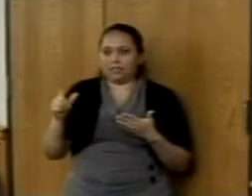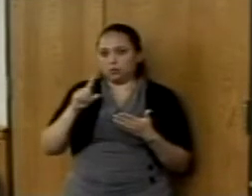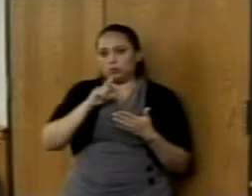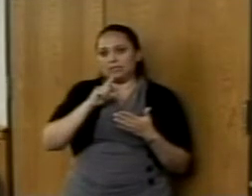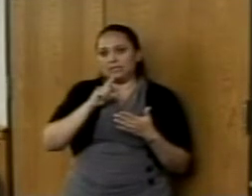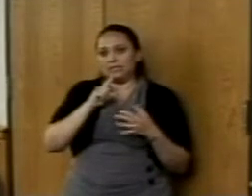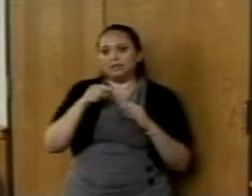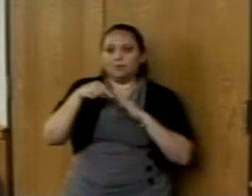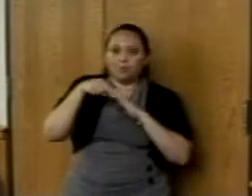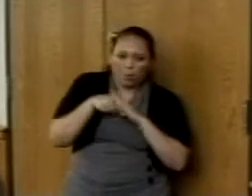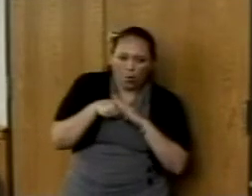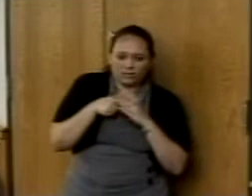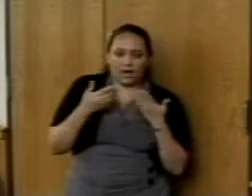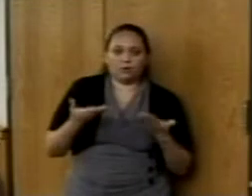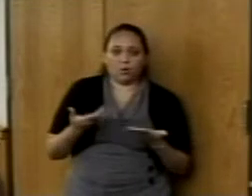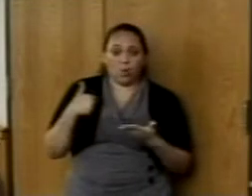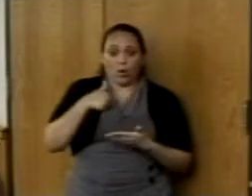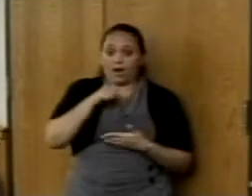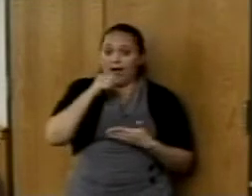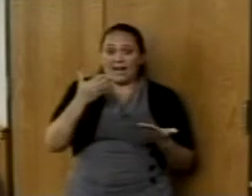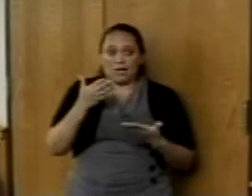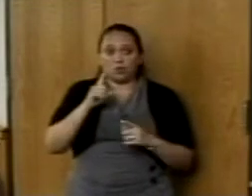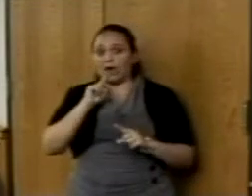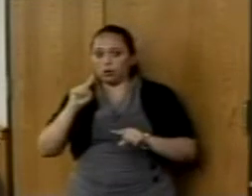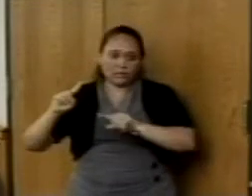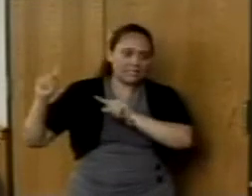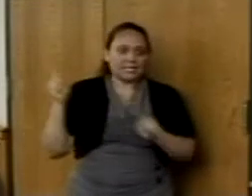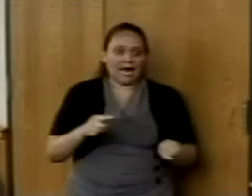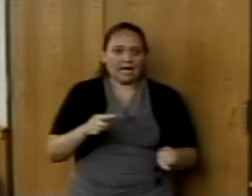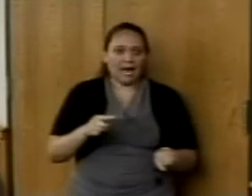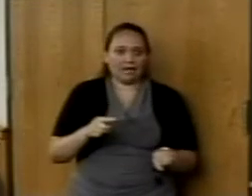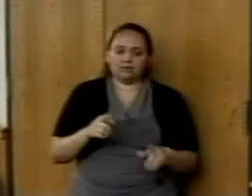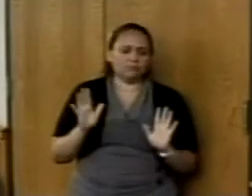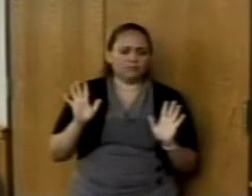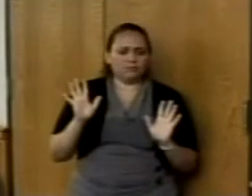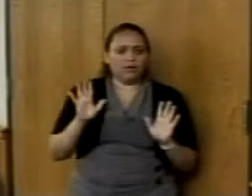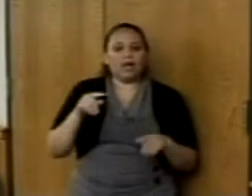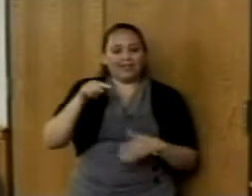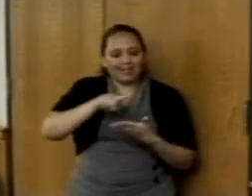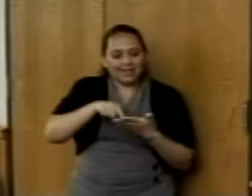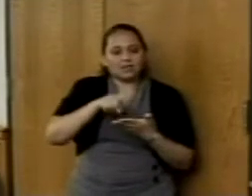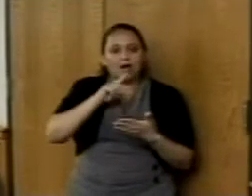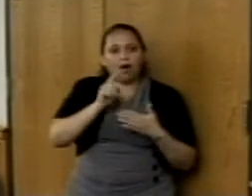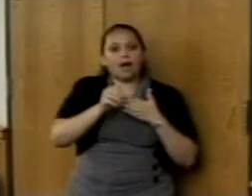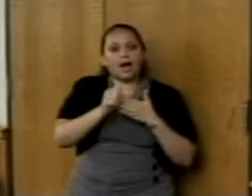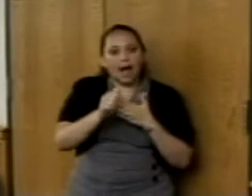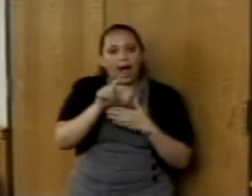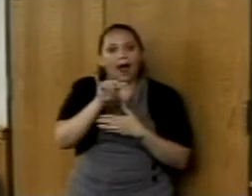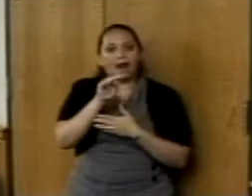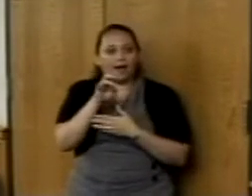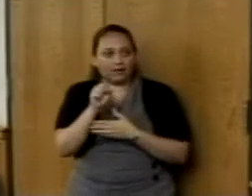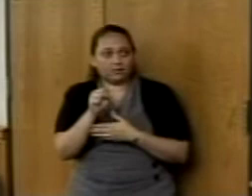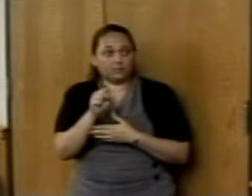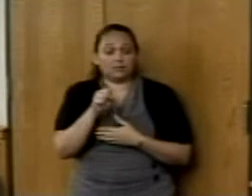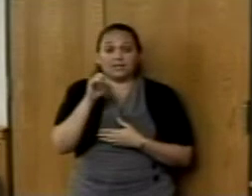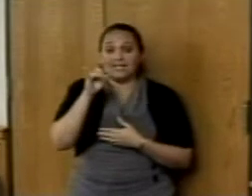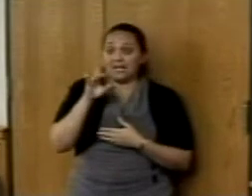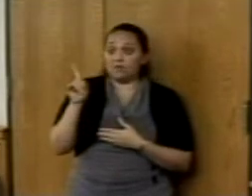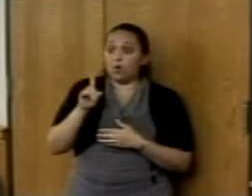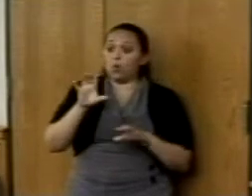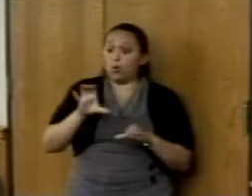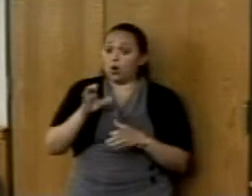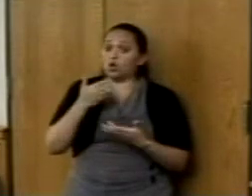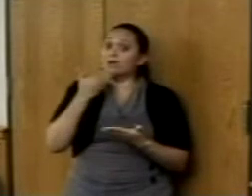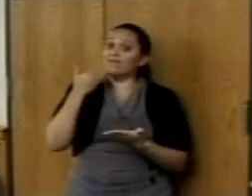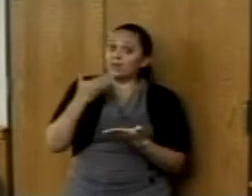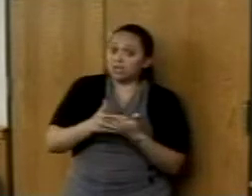to. We are not here trying to dictate to them, these are guidelines. These are, if you were to efficiently